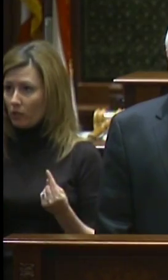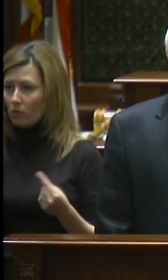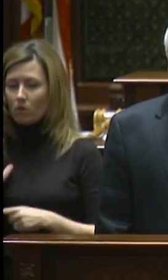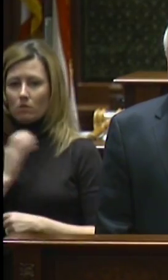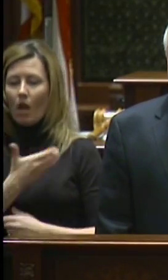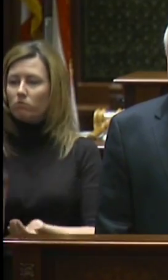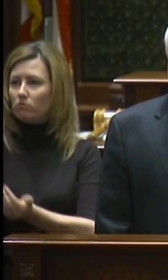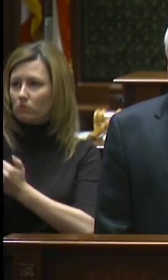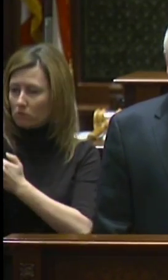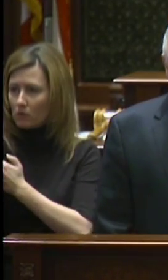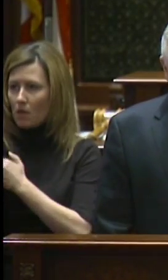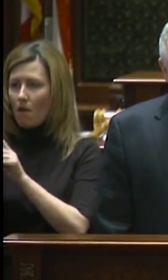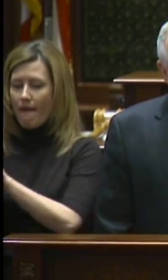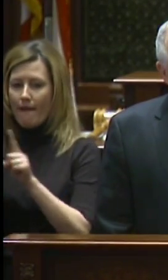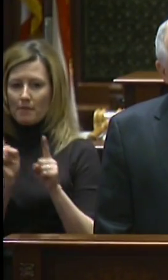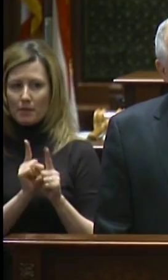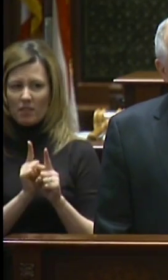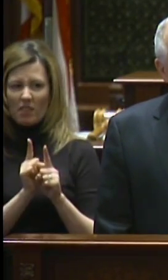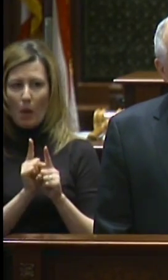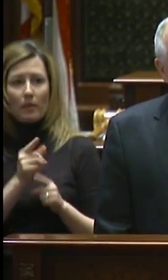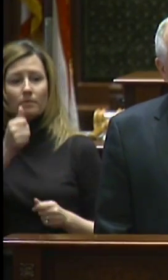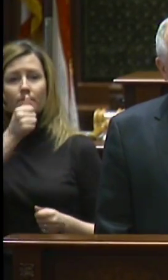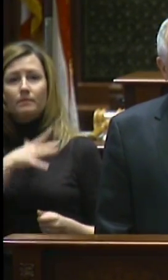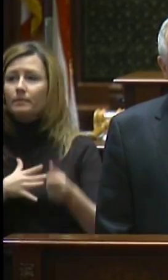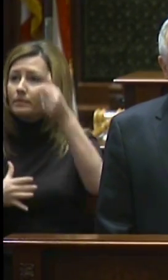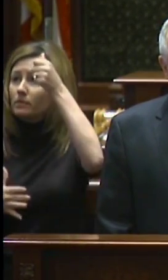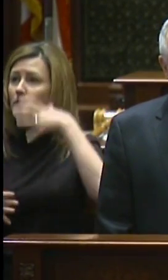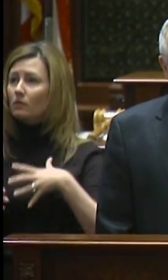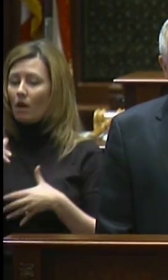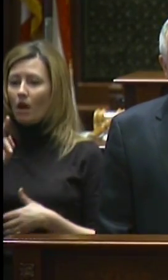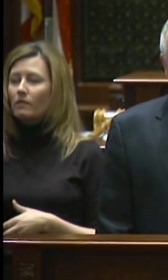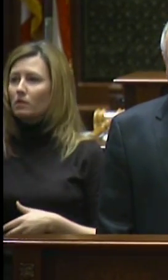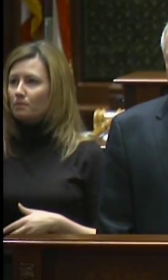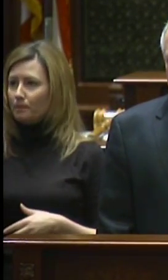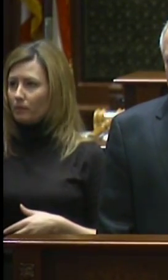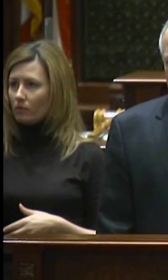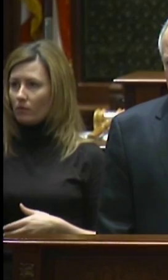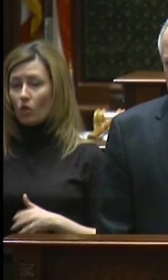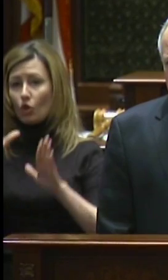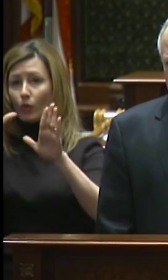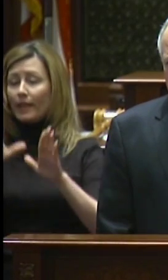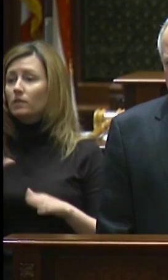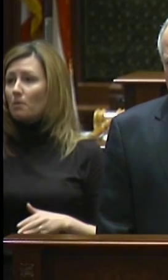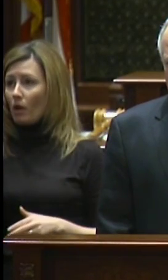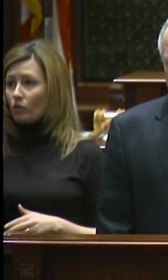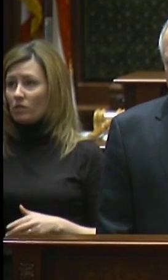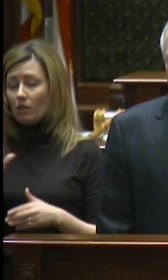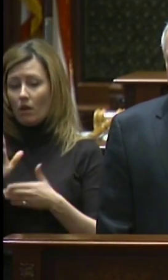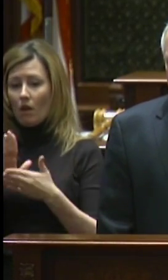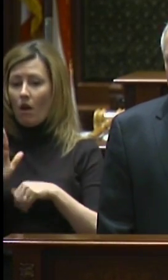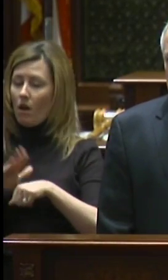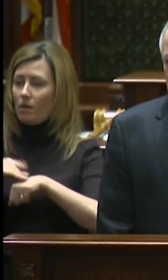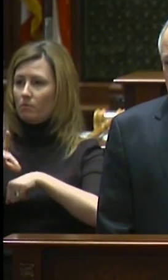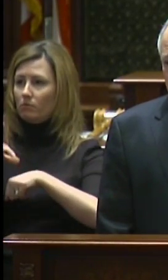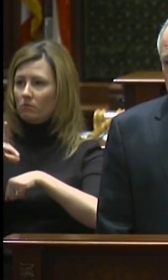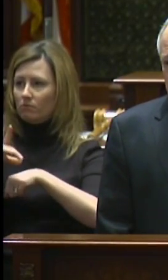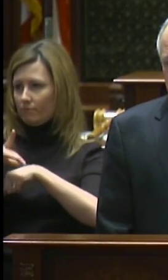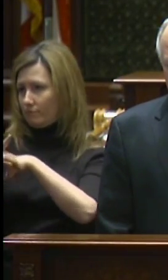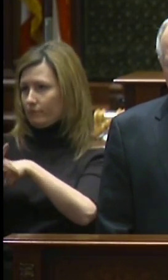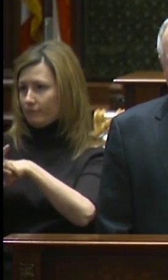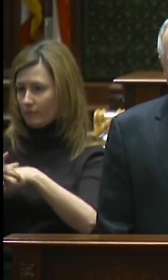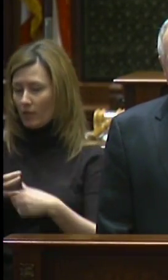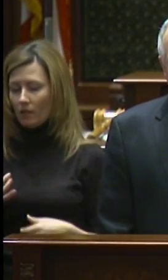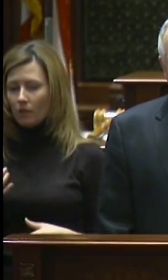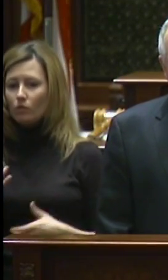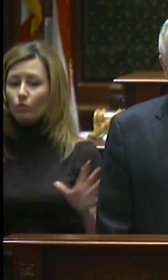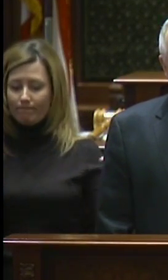duty as men and women of a democracy, the greatest democracy on planet Earth, to come together in